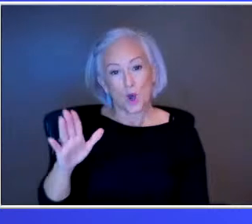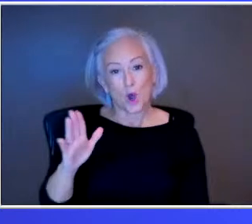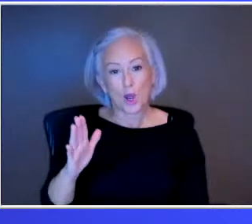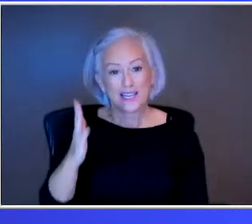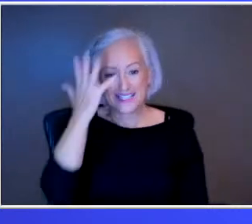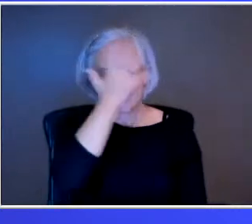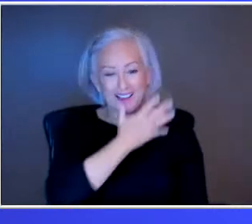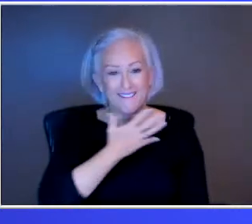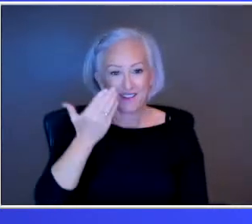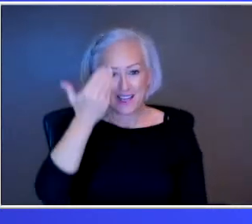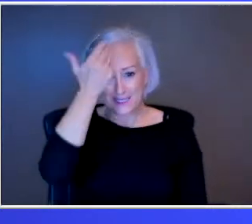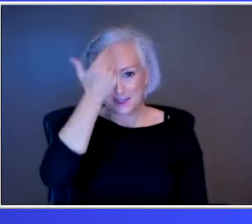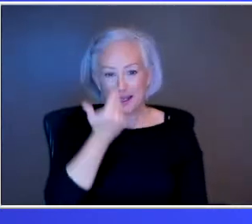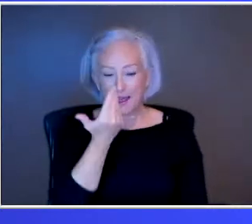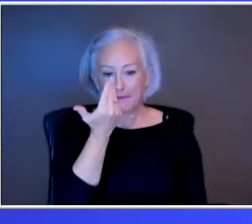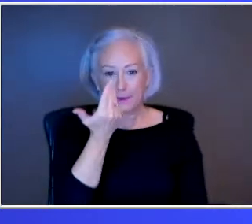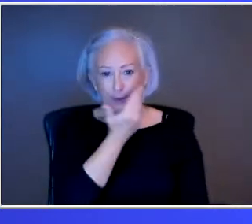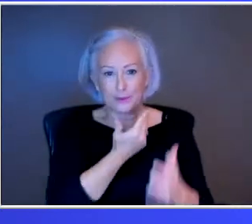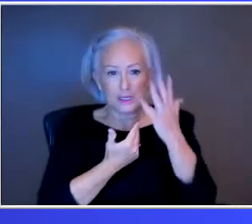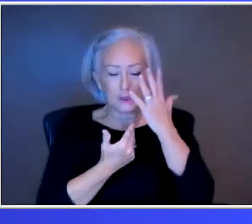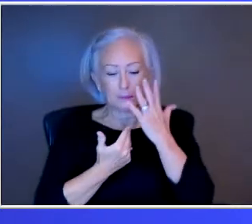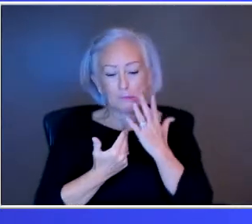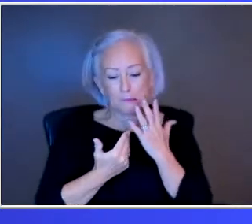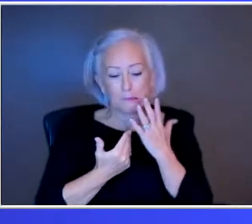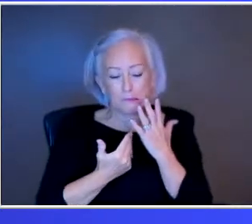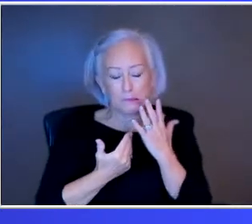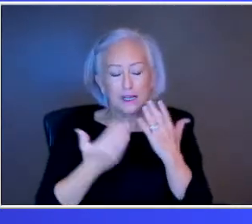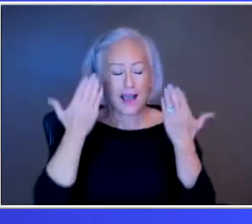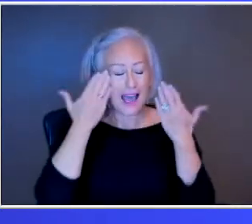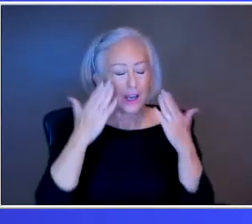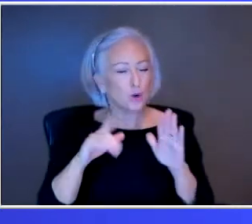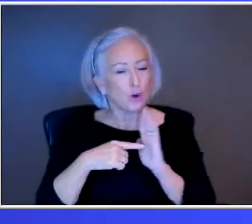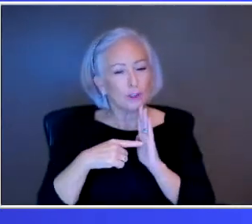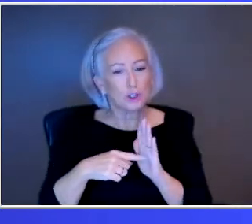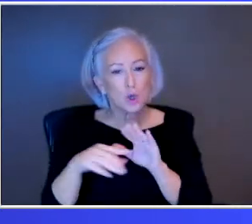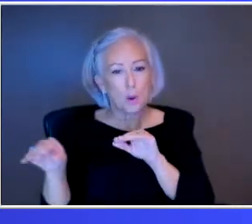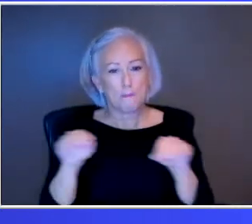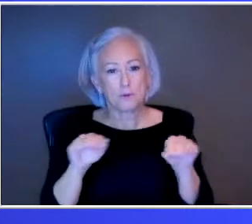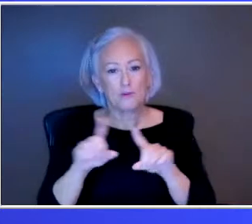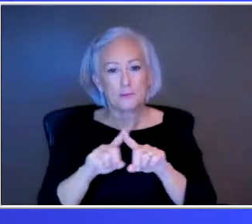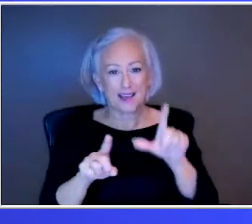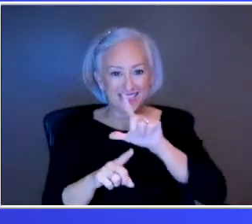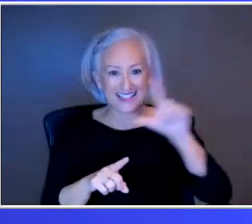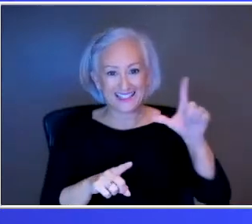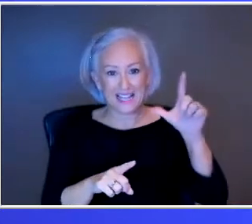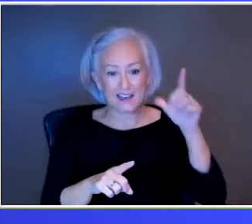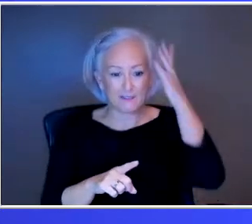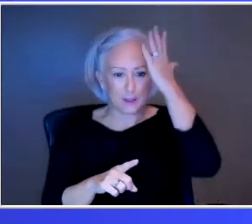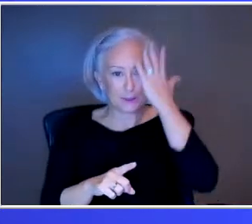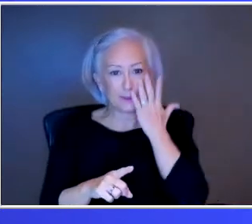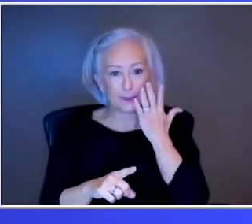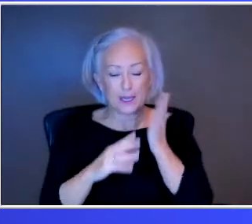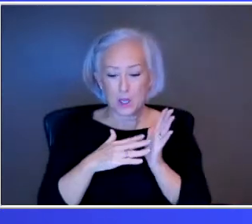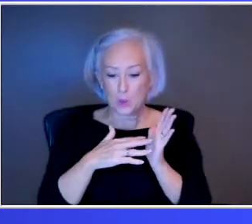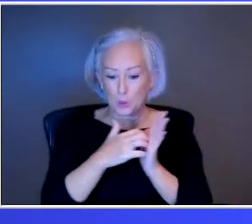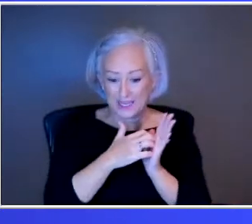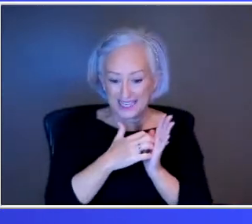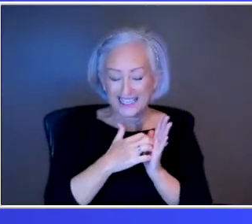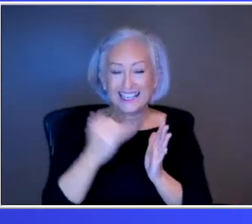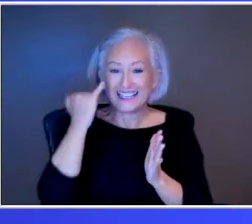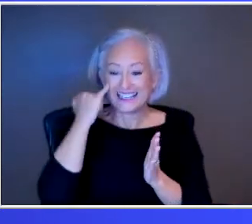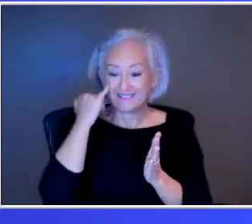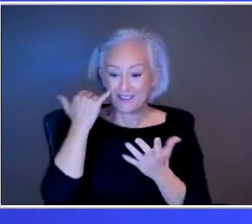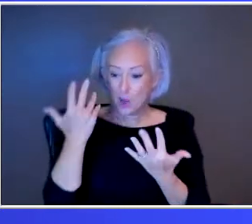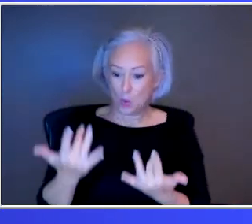was able to show his movement, but the left side was importantly weak. If they waited until he got to the West